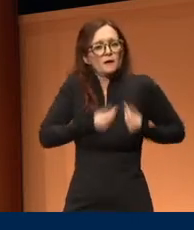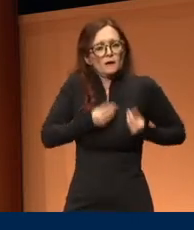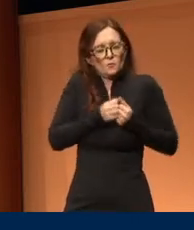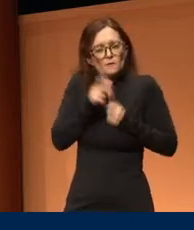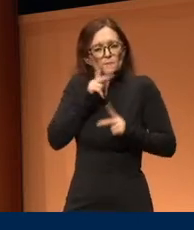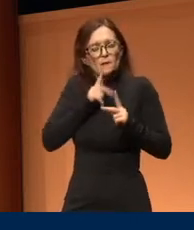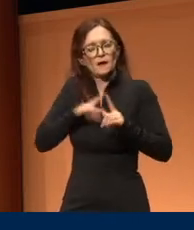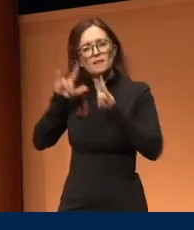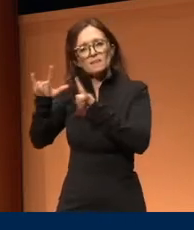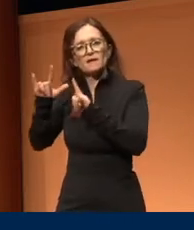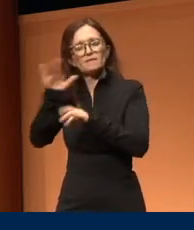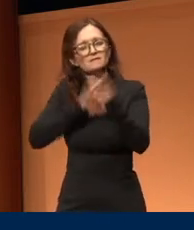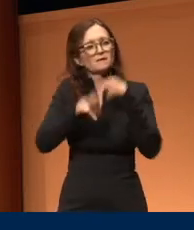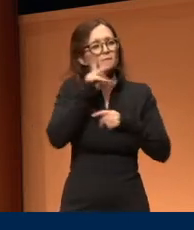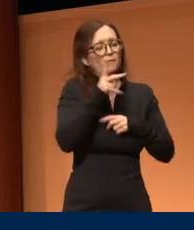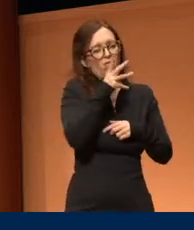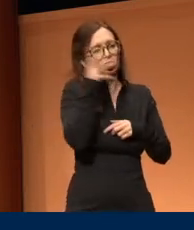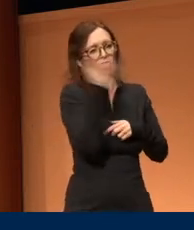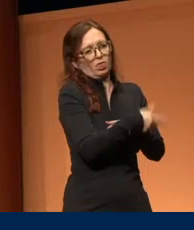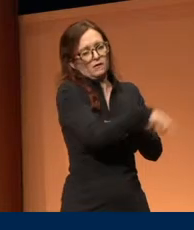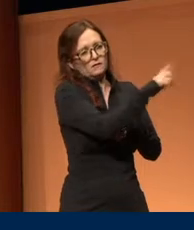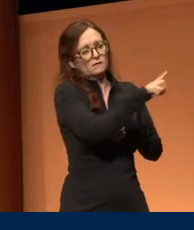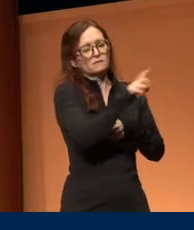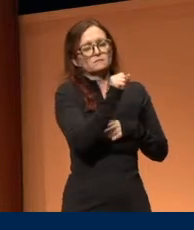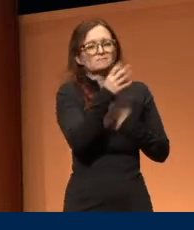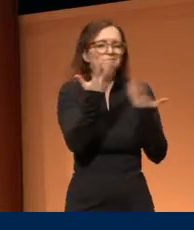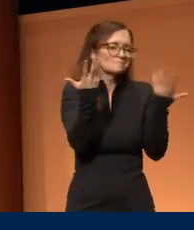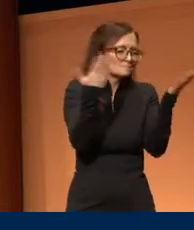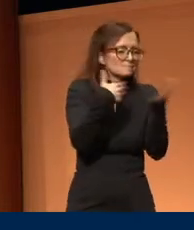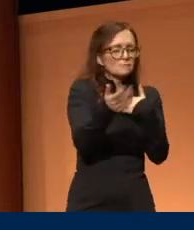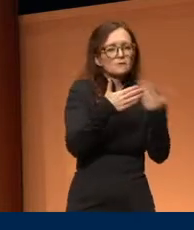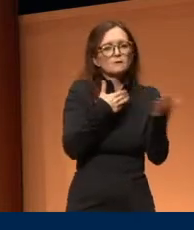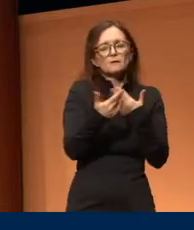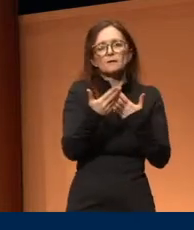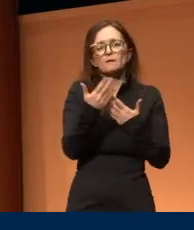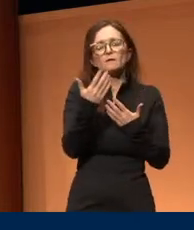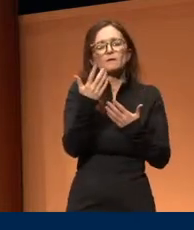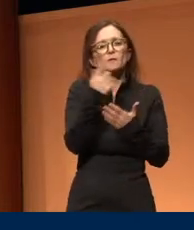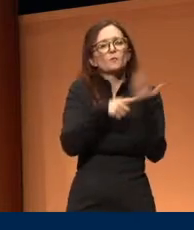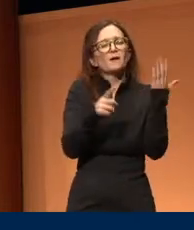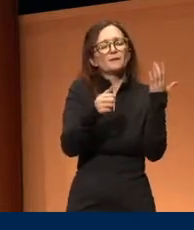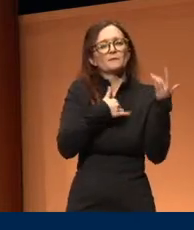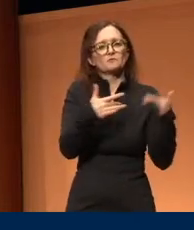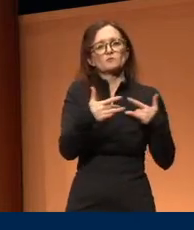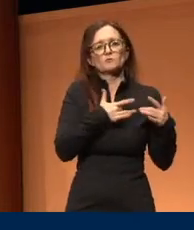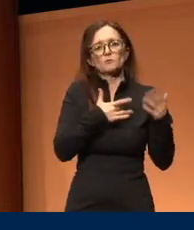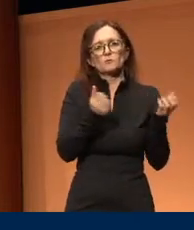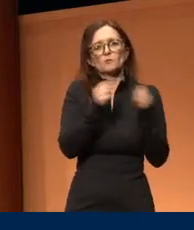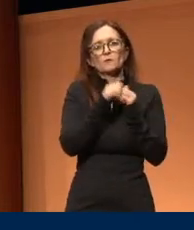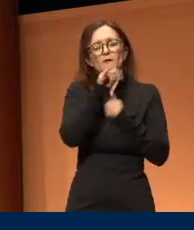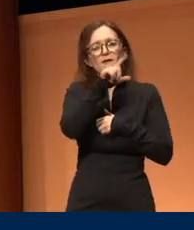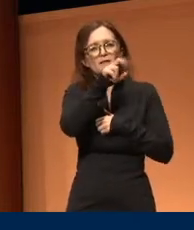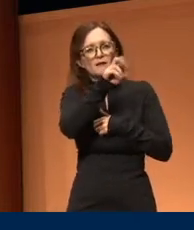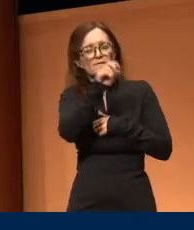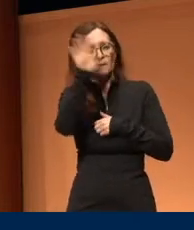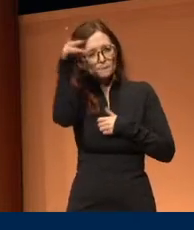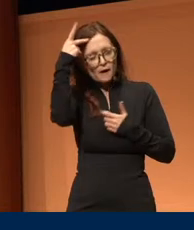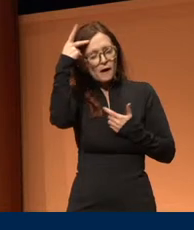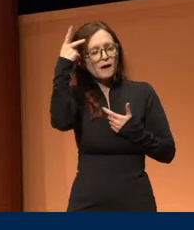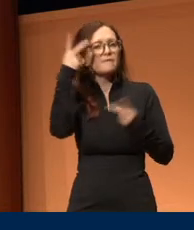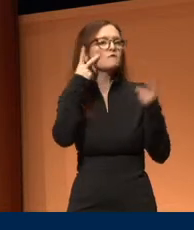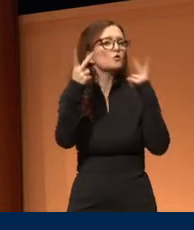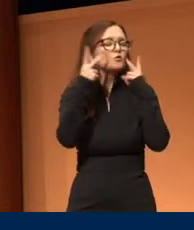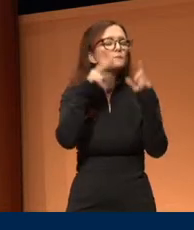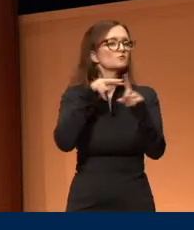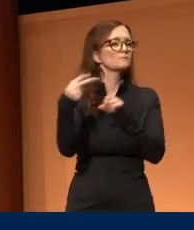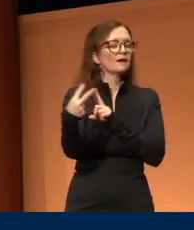love rather than those that I'm not, and so on. And so one sort of worry with the kind of love and politics view is that